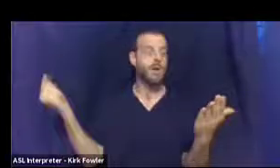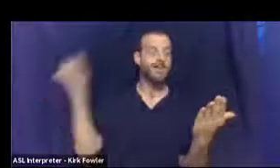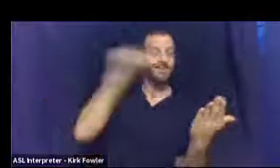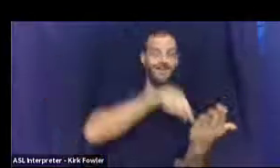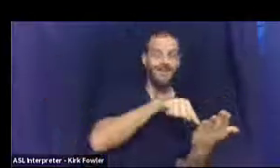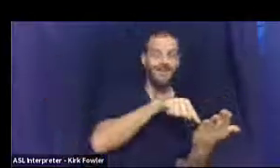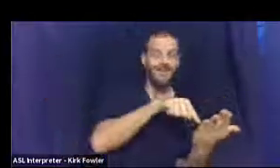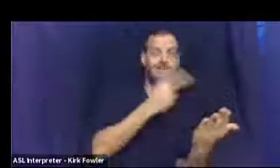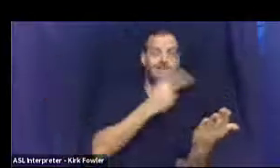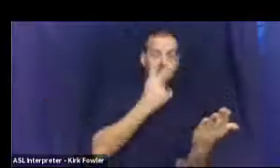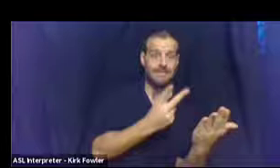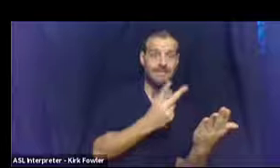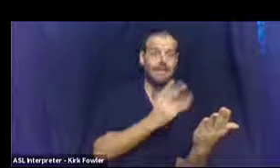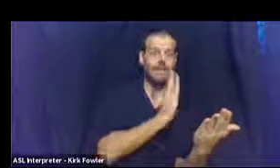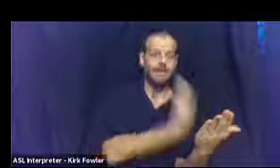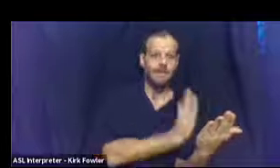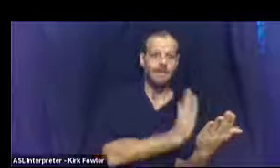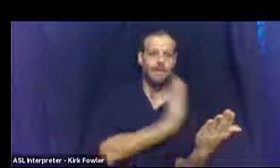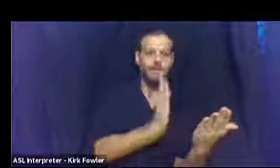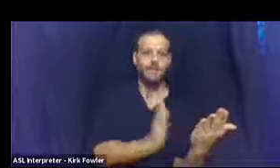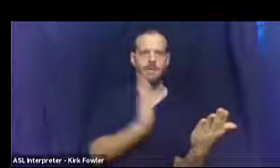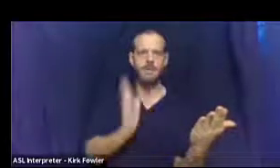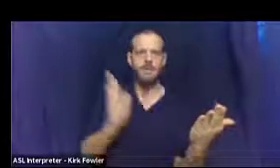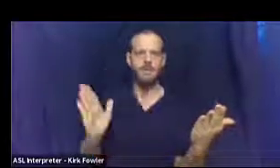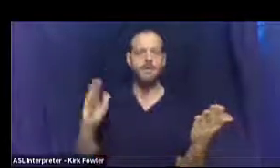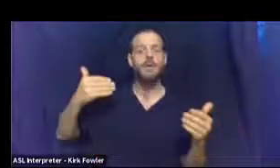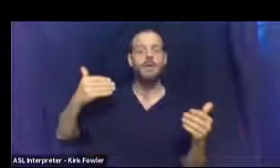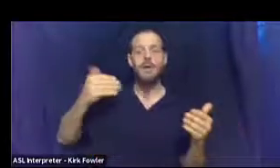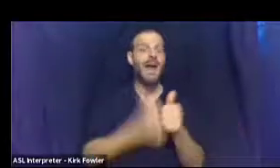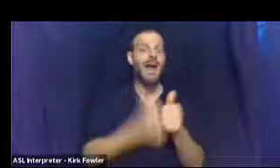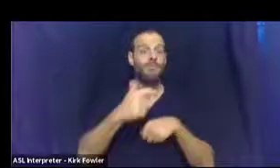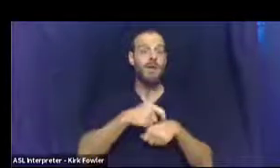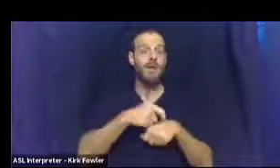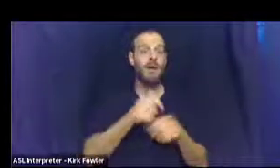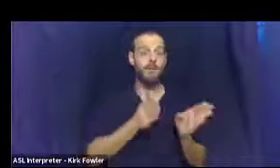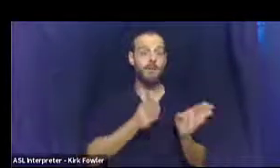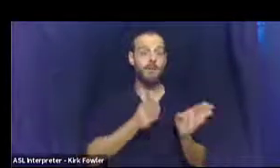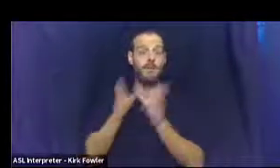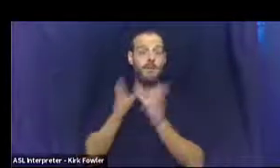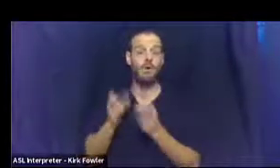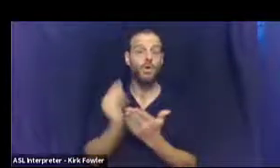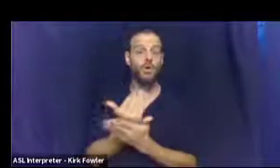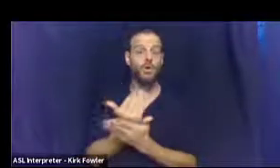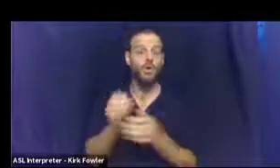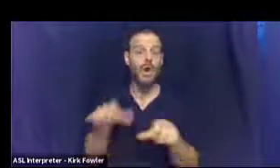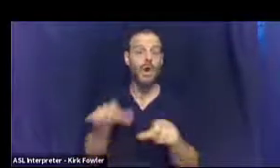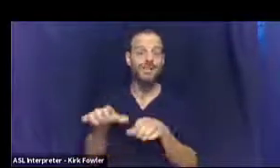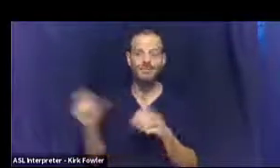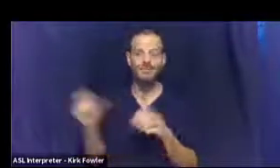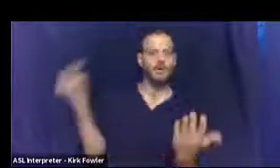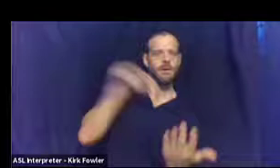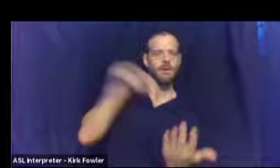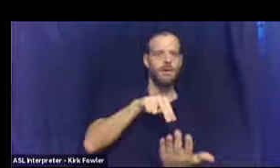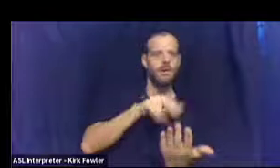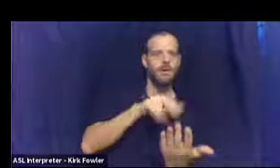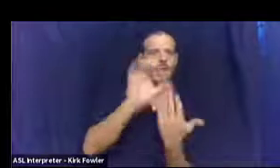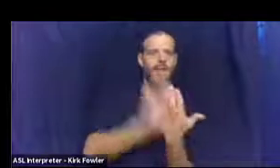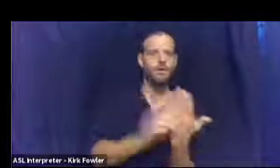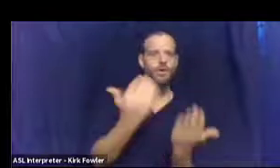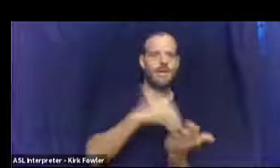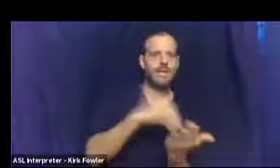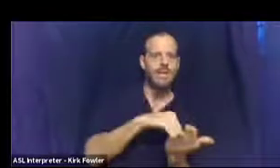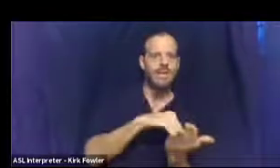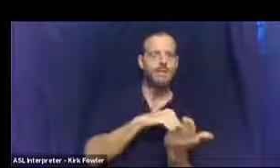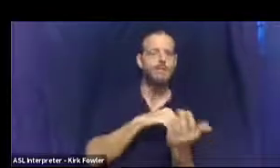to that calendar system at every transition. When you're starting a new activity, when you're ending an activity, sometimes